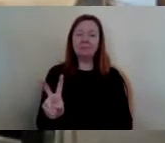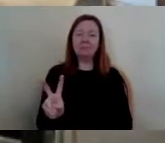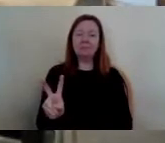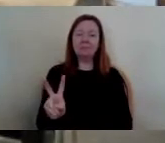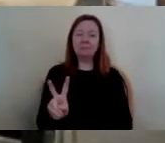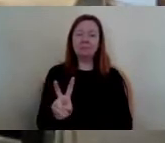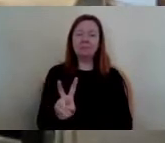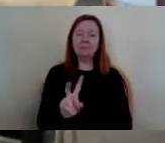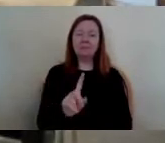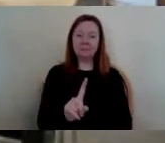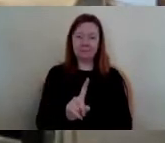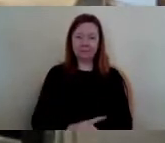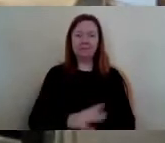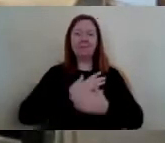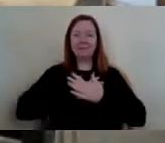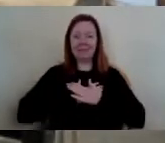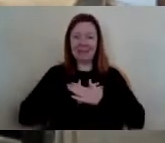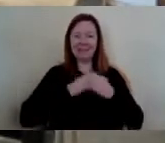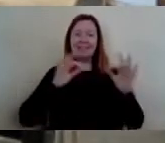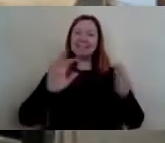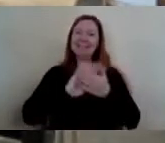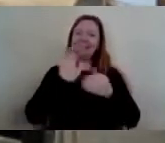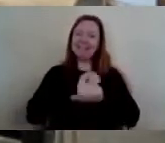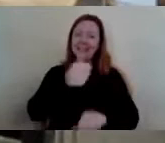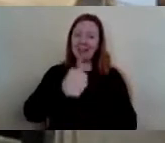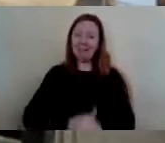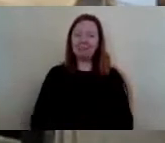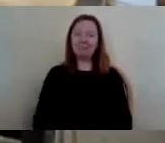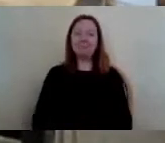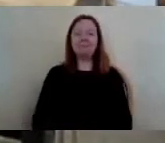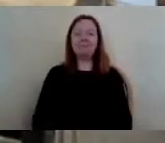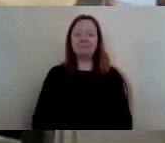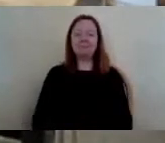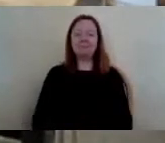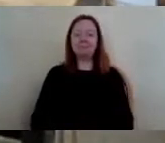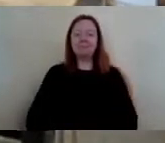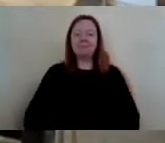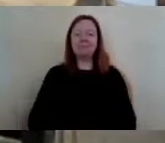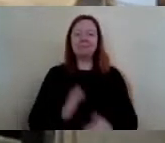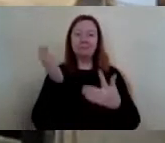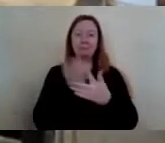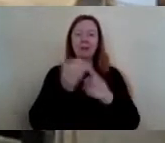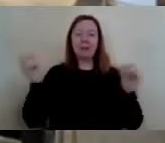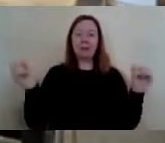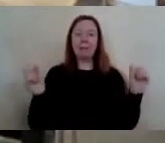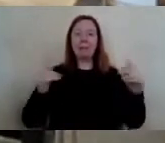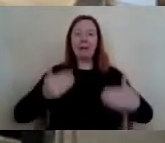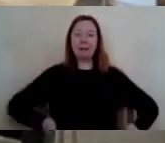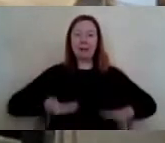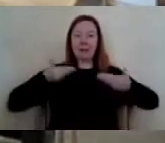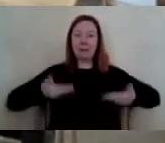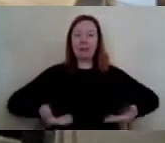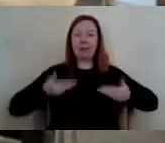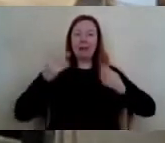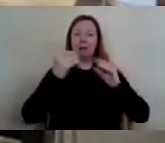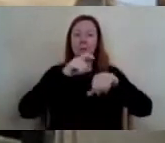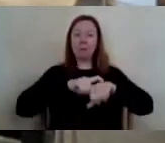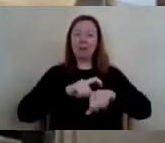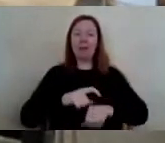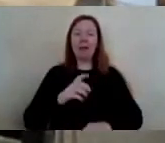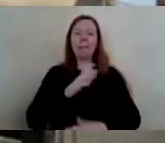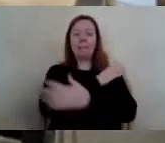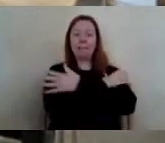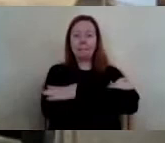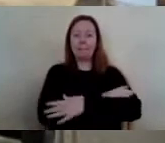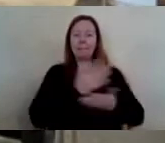5, 4, 3, 2, and relax. Nice job, everybody. Let's give those legs a quick break and let's go back to that upper body one more time. Here we go. Let's